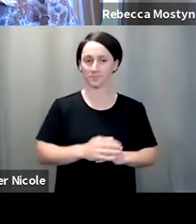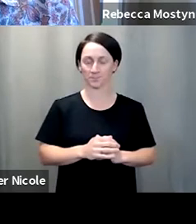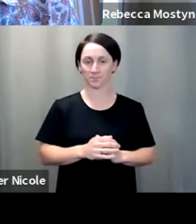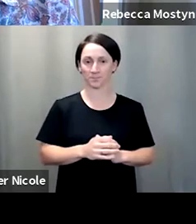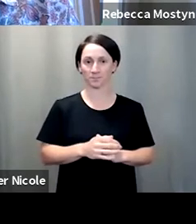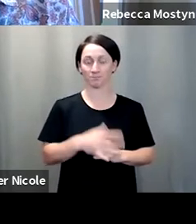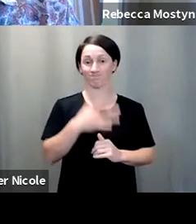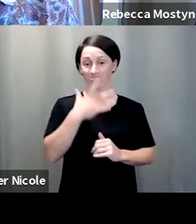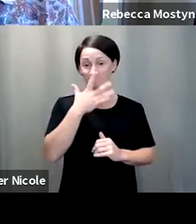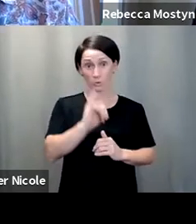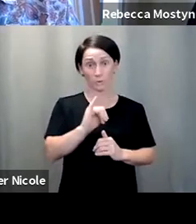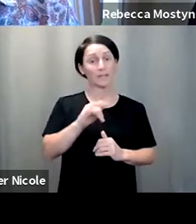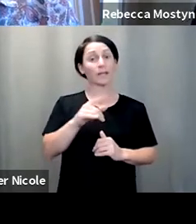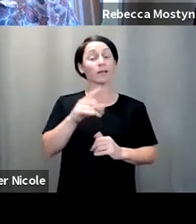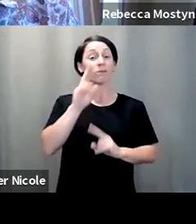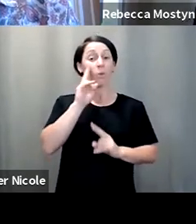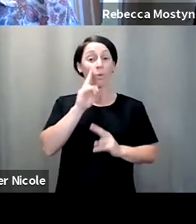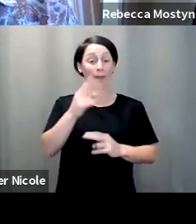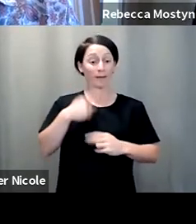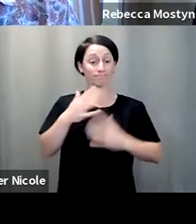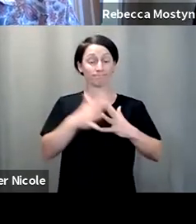relies on consultants like me